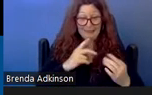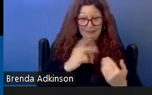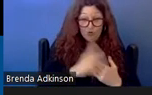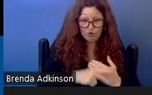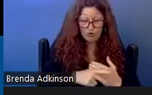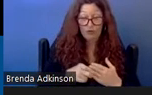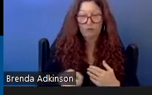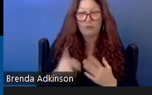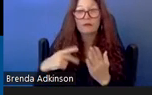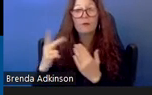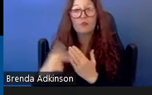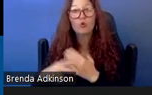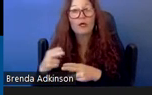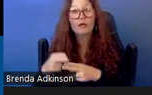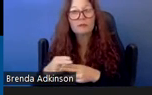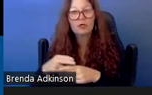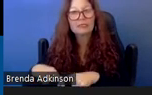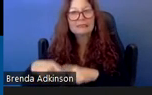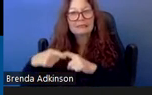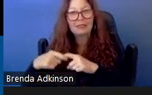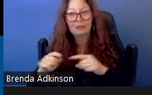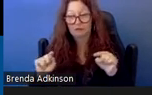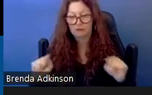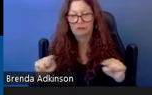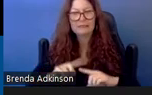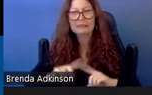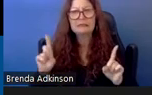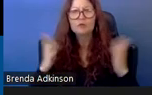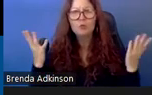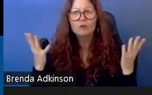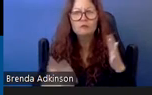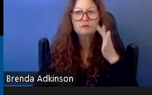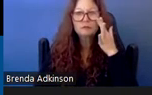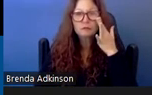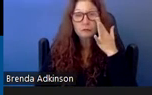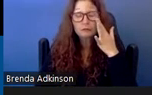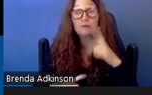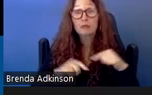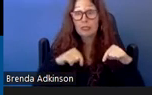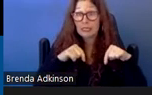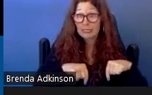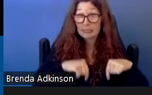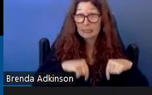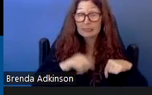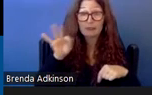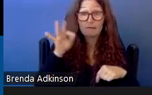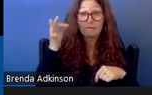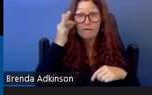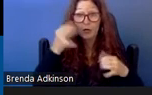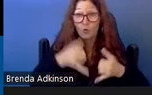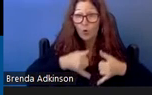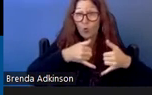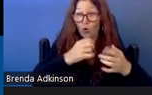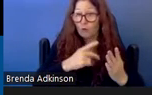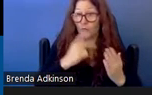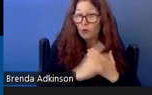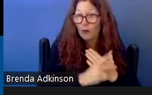is suspended? Sure. So this program is the federal award program. So this is awarded,